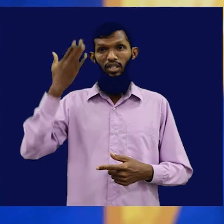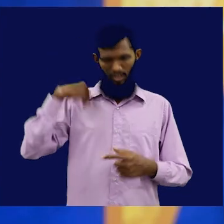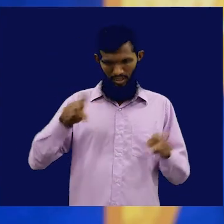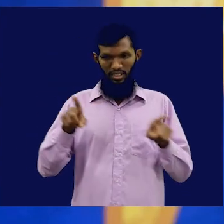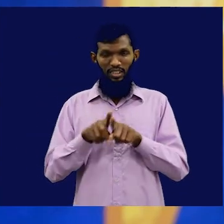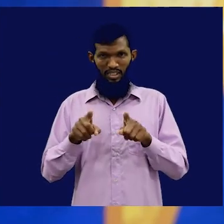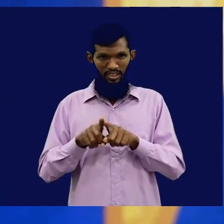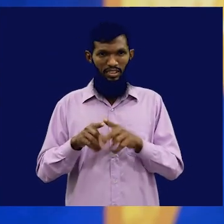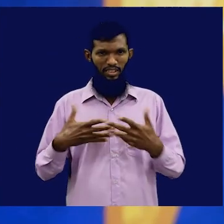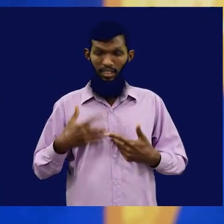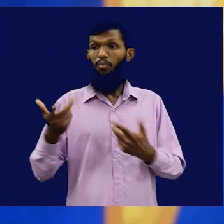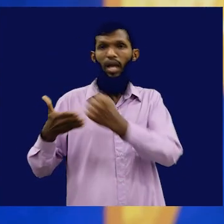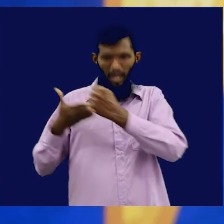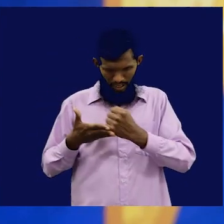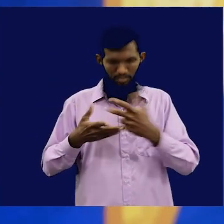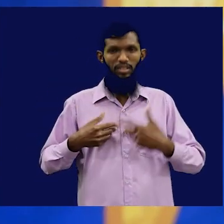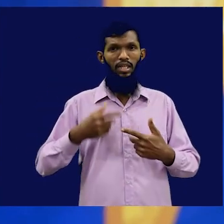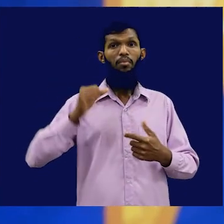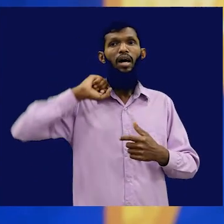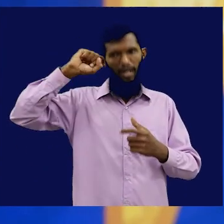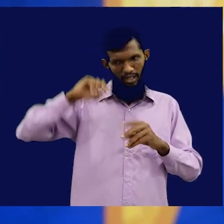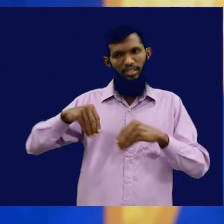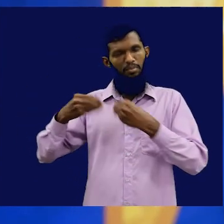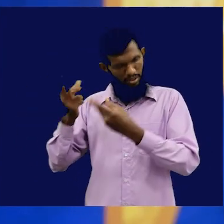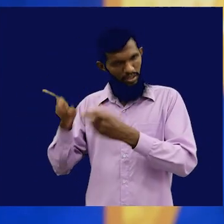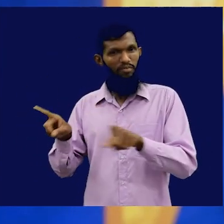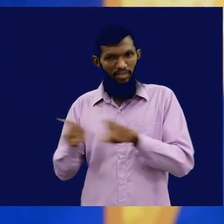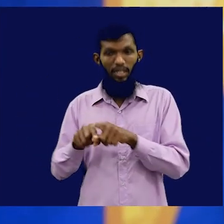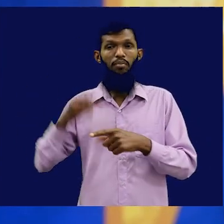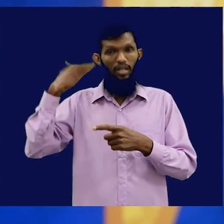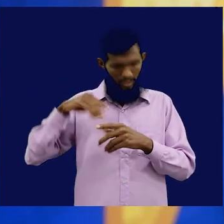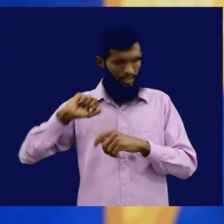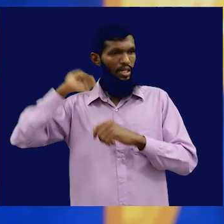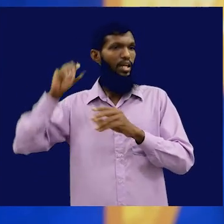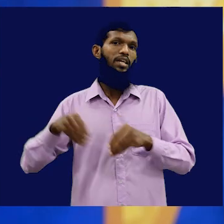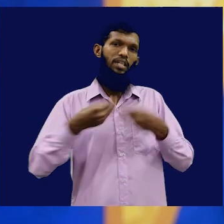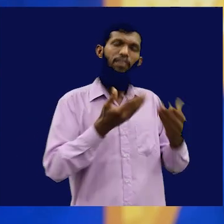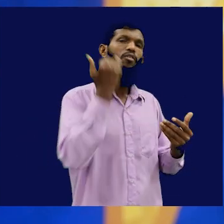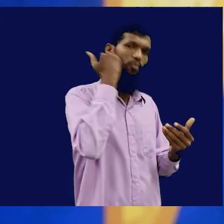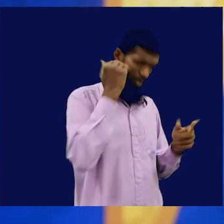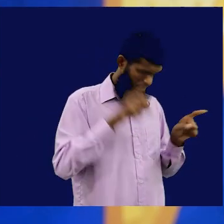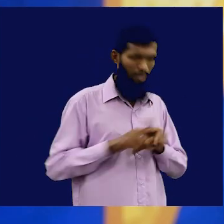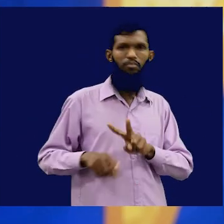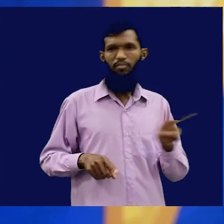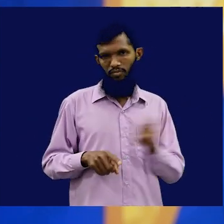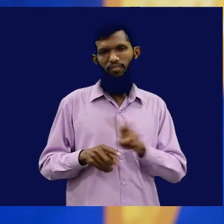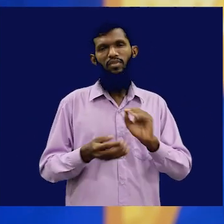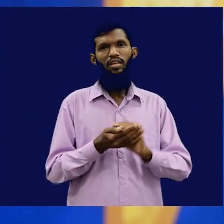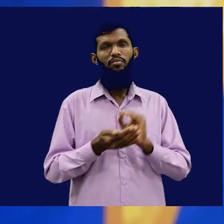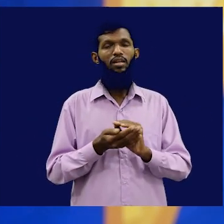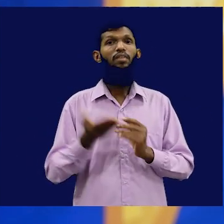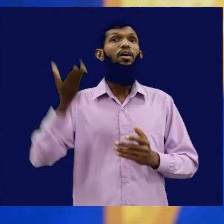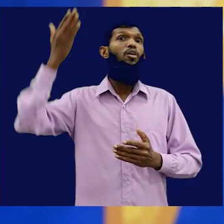women. They are your helpmates. They have some rights on you and you have some rights on them." This was a